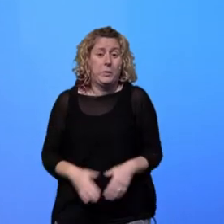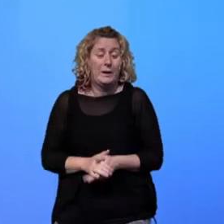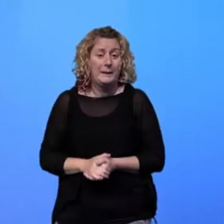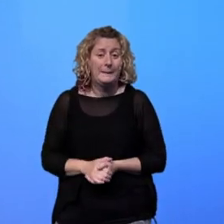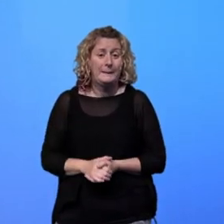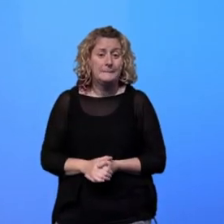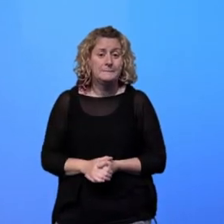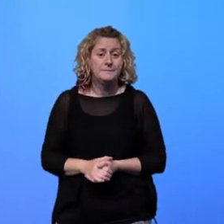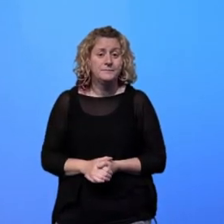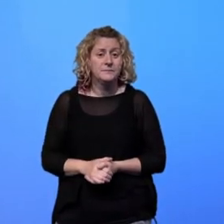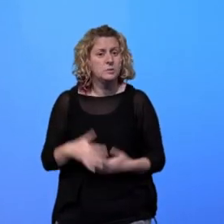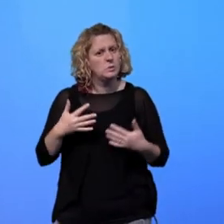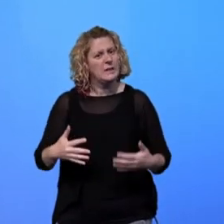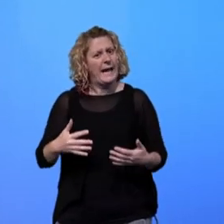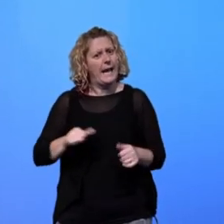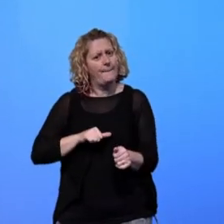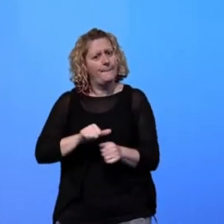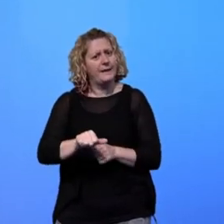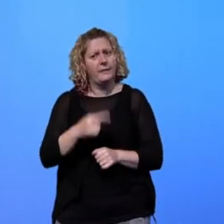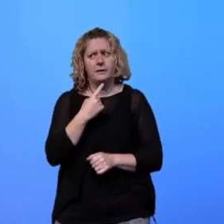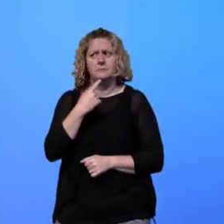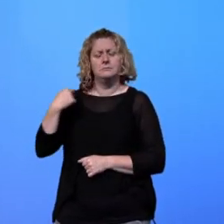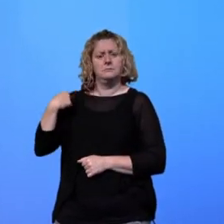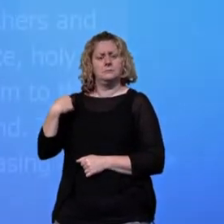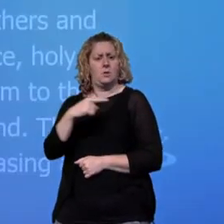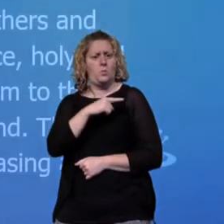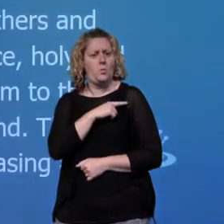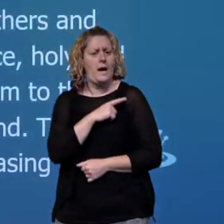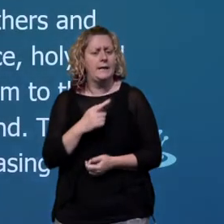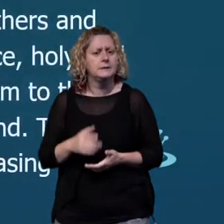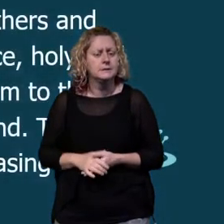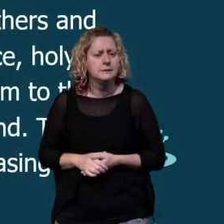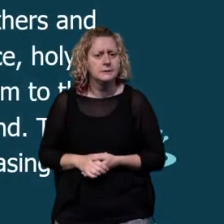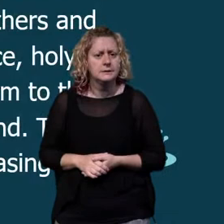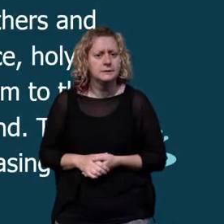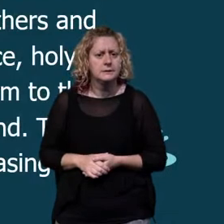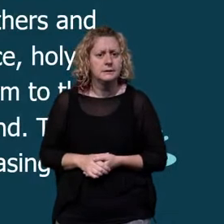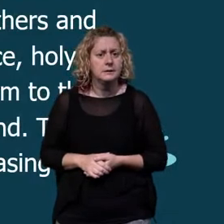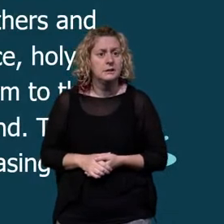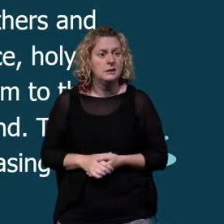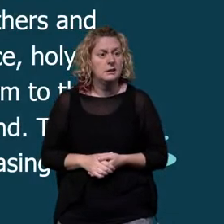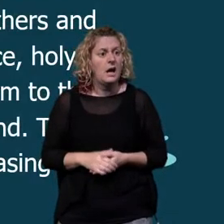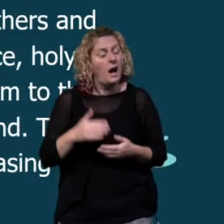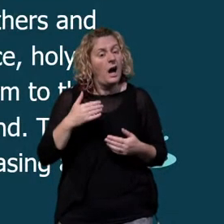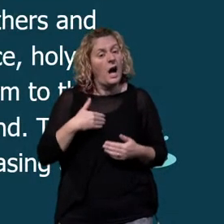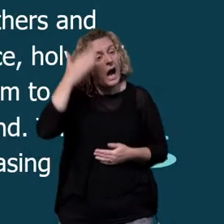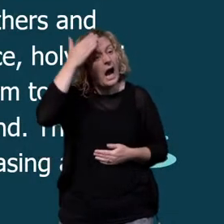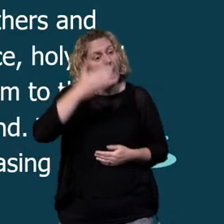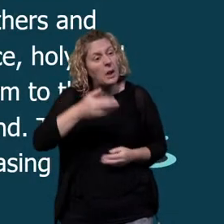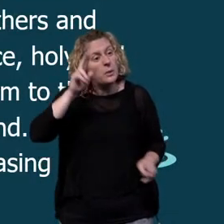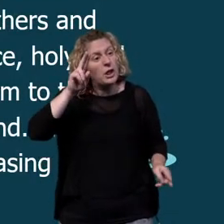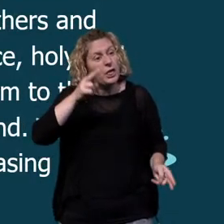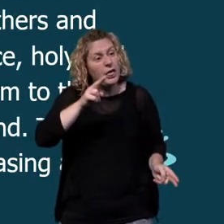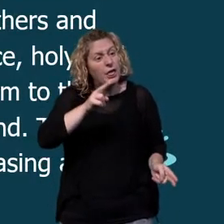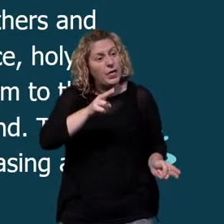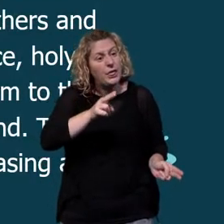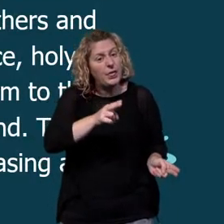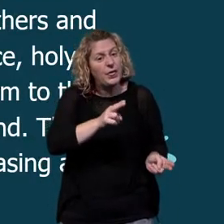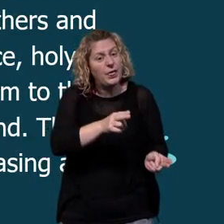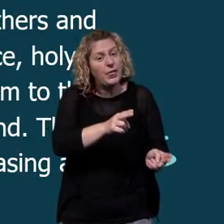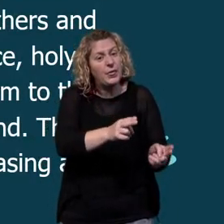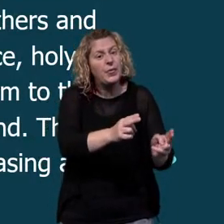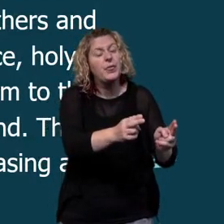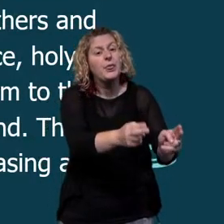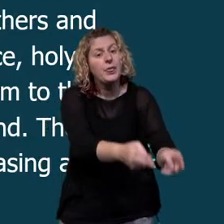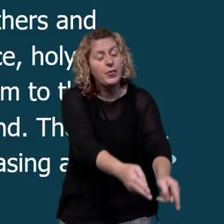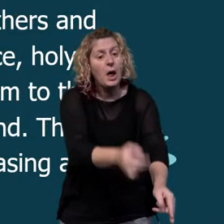And then why is today a better day than yesterday? Therefore, we don't lose heart. Though outwardly we're wasting away, inwardly we're being renewed day by day. For our